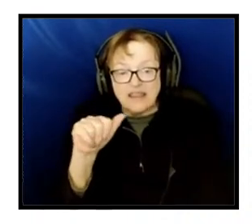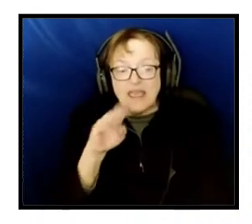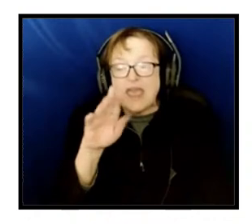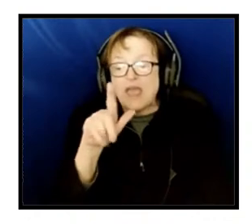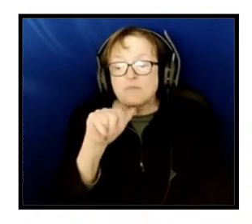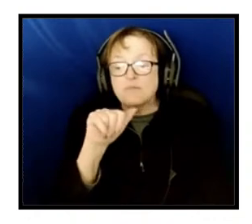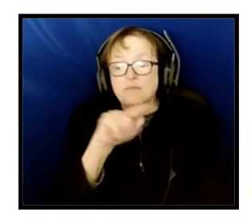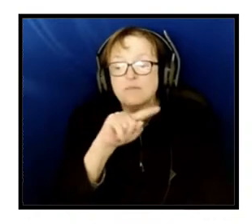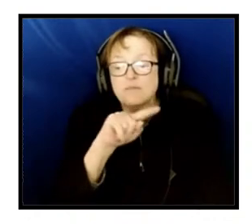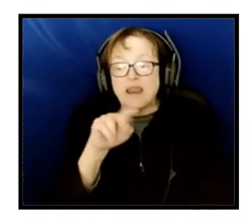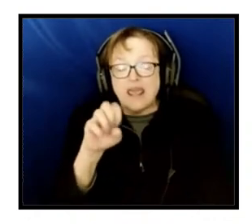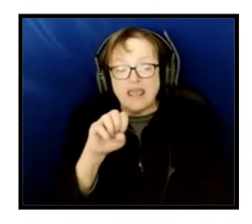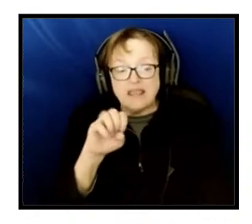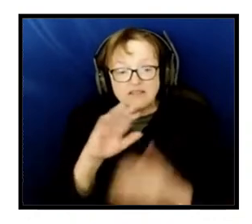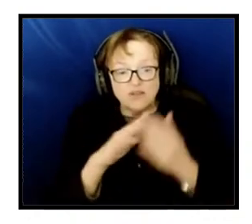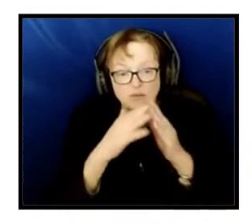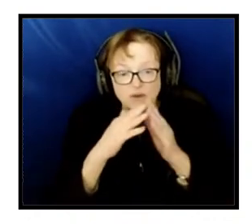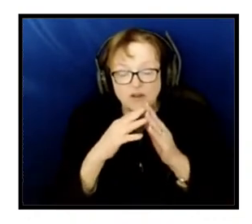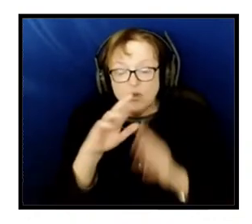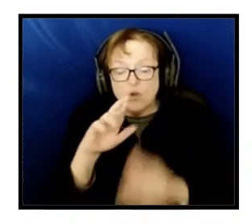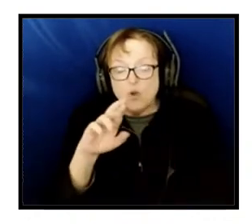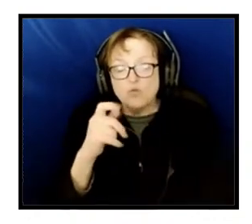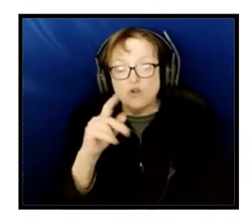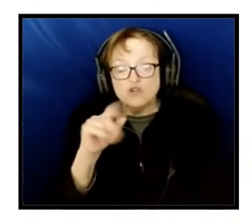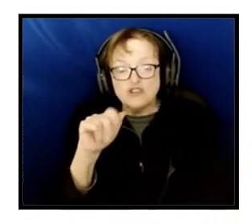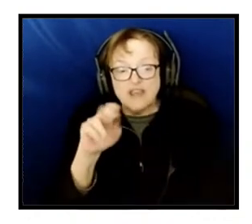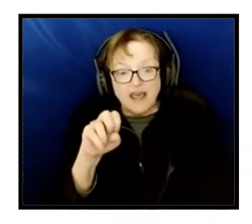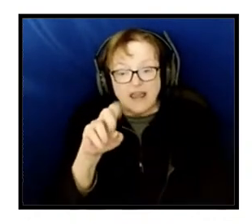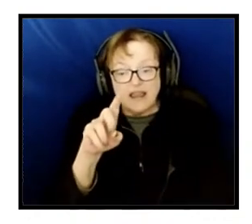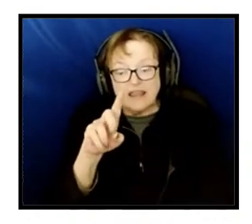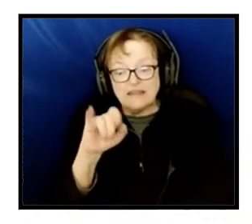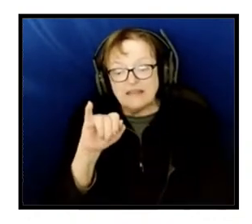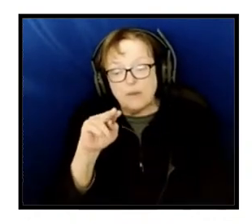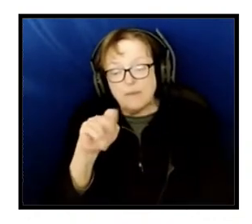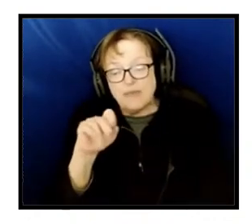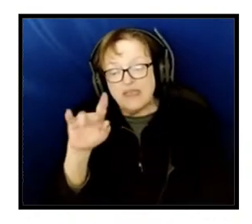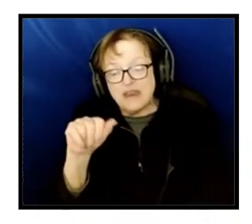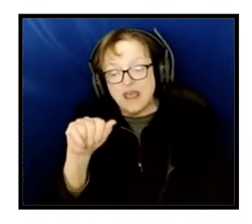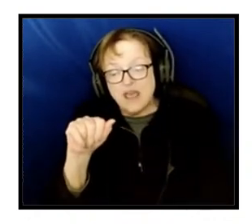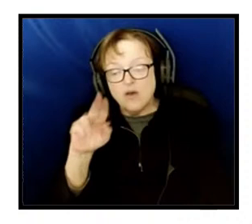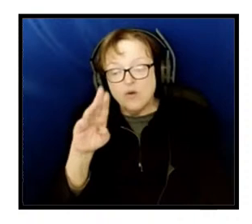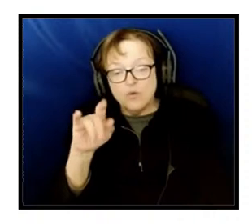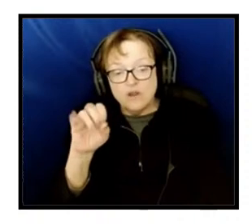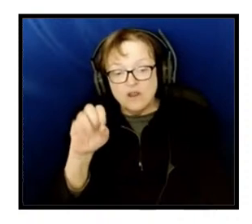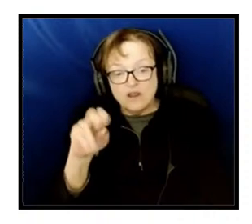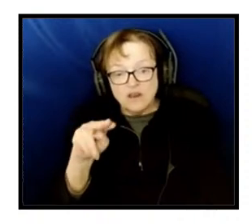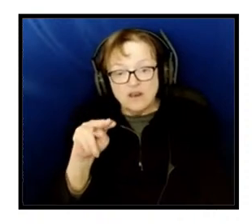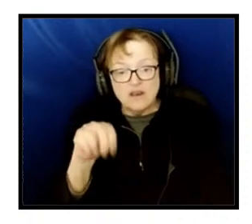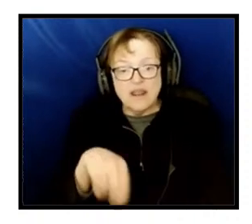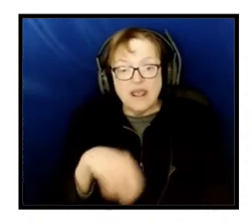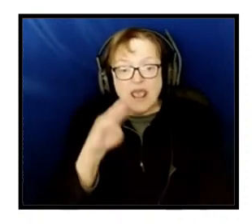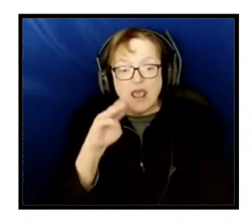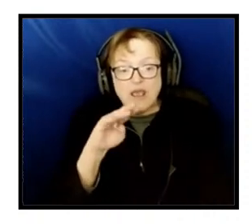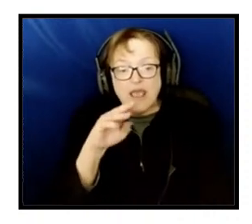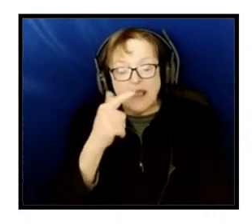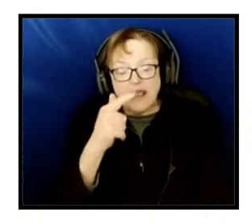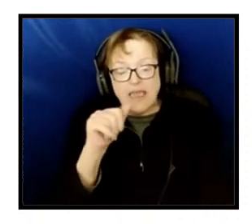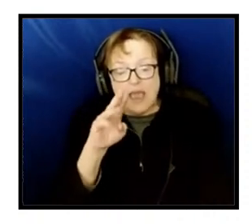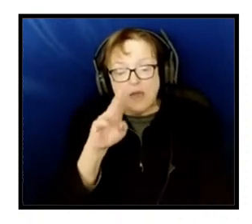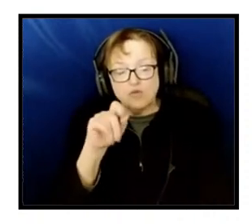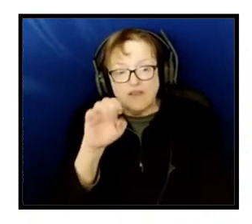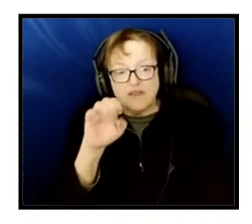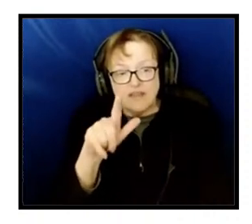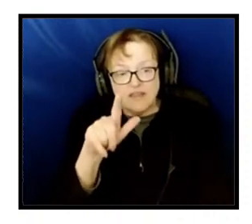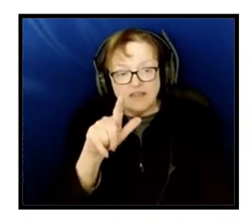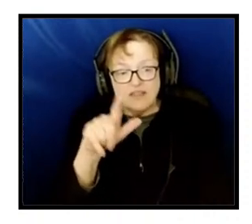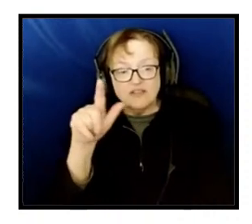Collective, Rochelle Jamila Wilbun and Ogemdi Ude of Afro Peach, and Gabriel G.